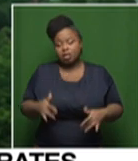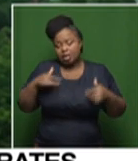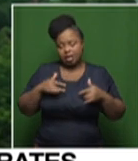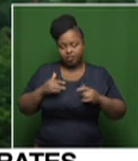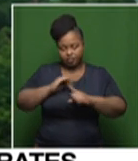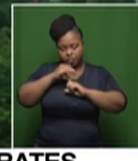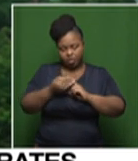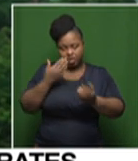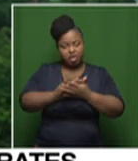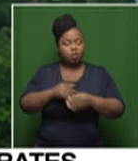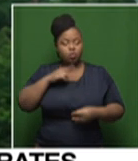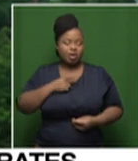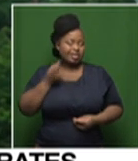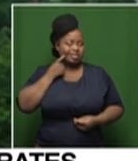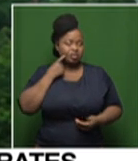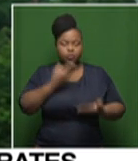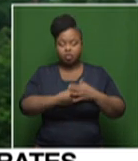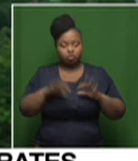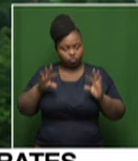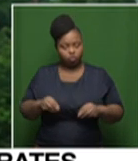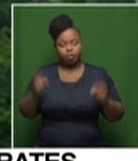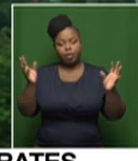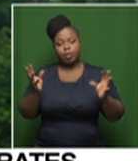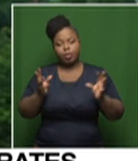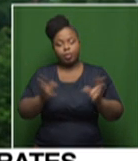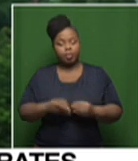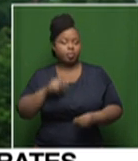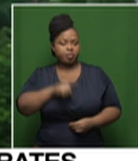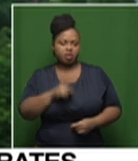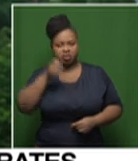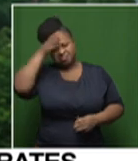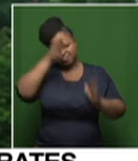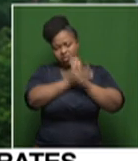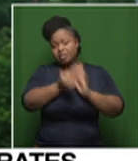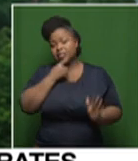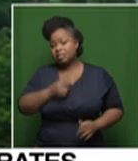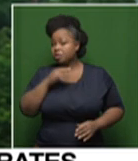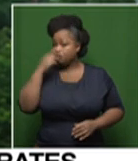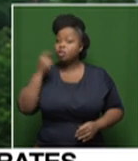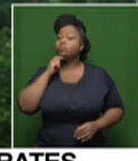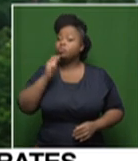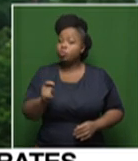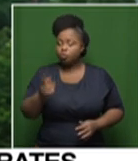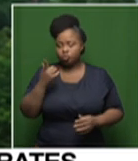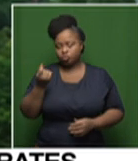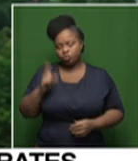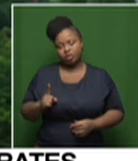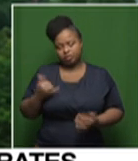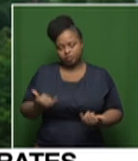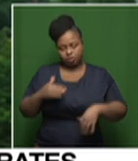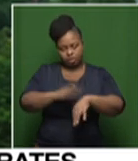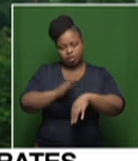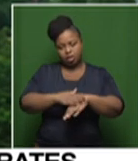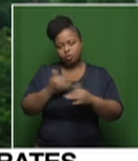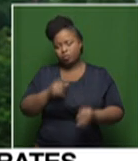that the country can come out of a shortage of those things as well. But experts are saying that what it really needs to do at this moment is